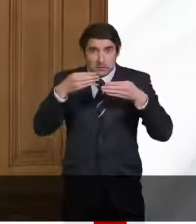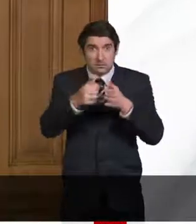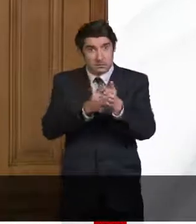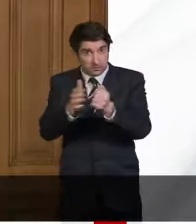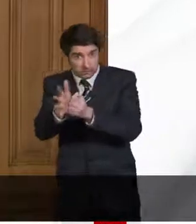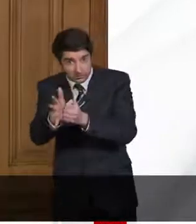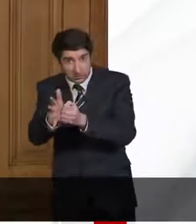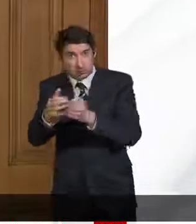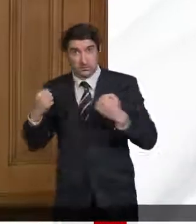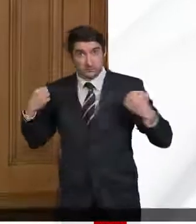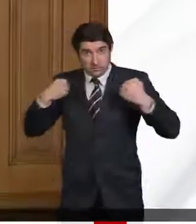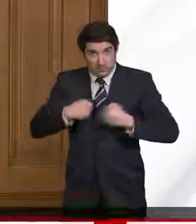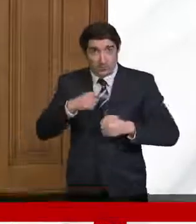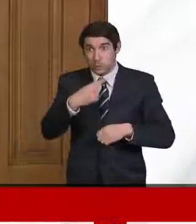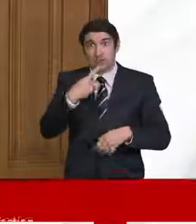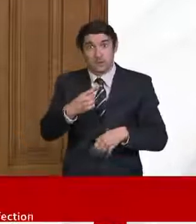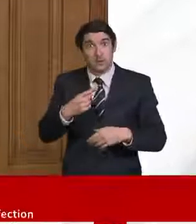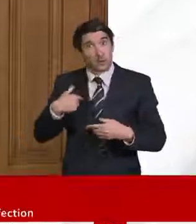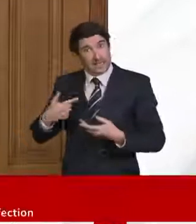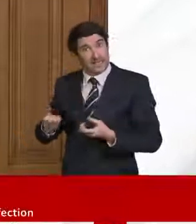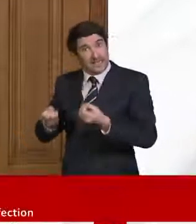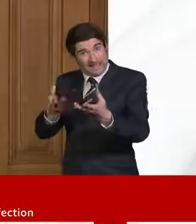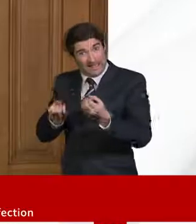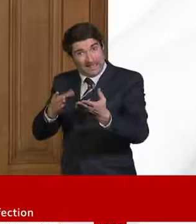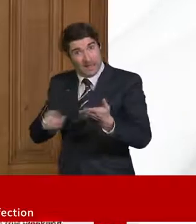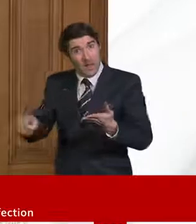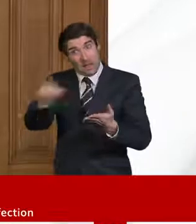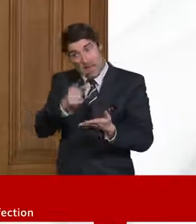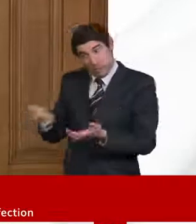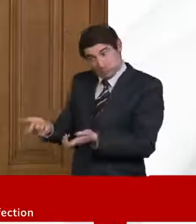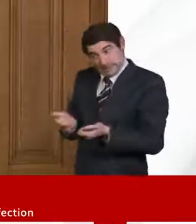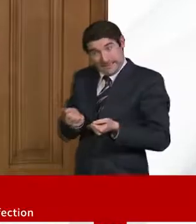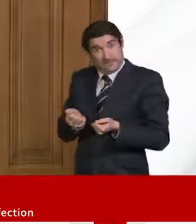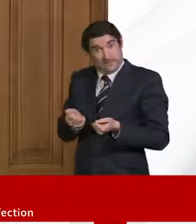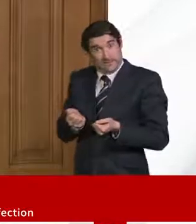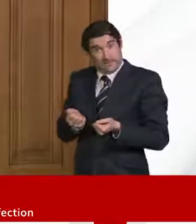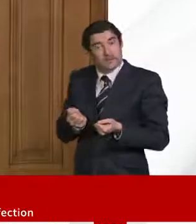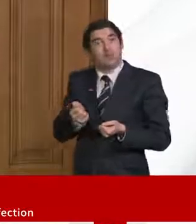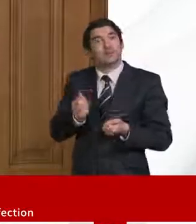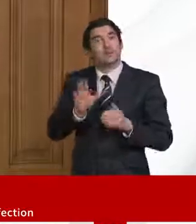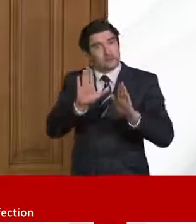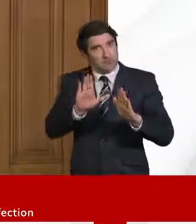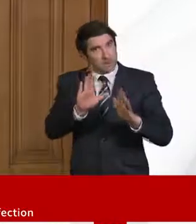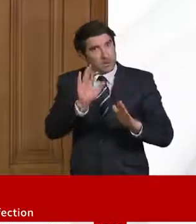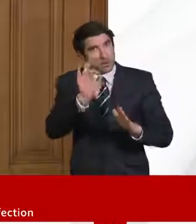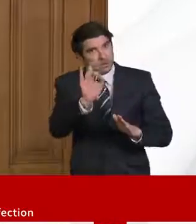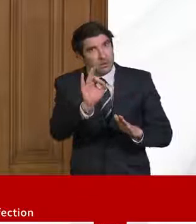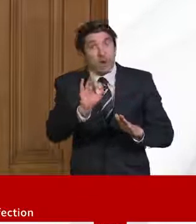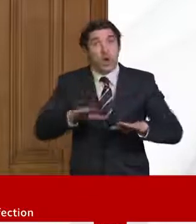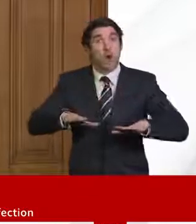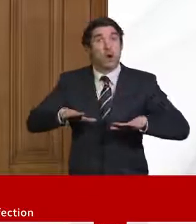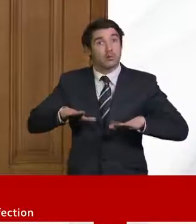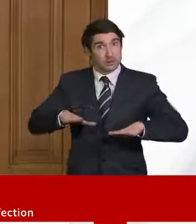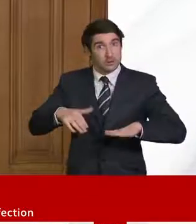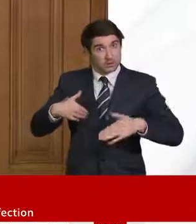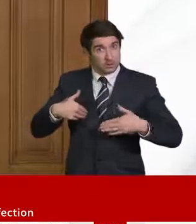it and how did they feel about it? And I think that is actually really critical. So I think the first thing to say is the UK has